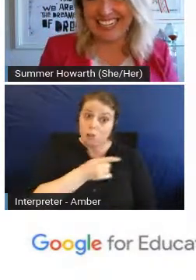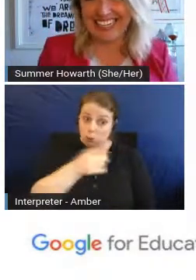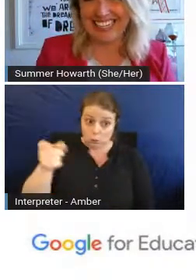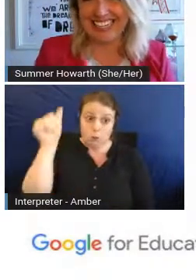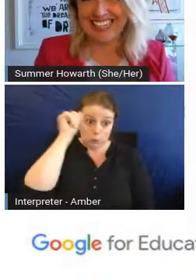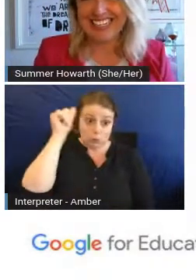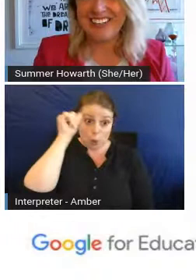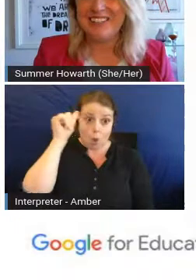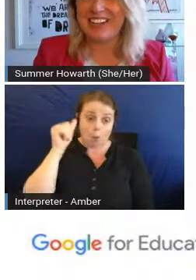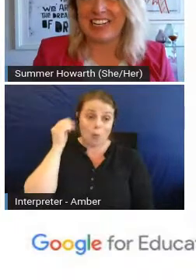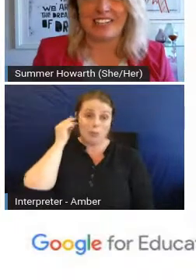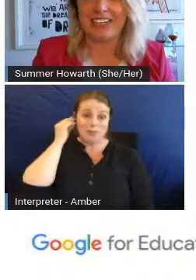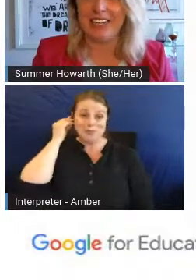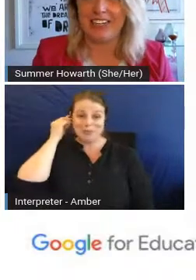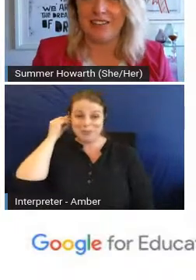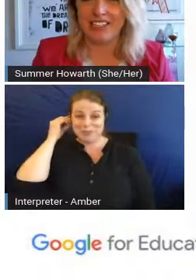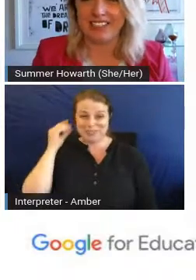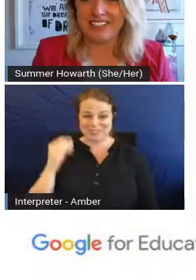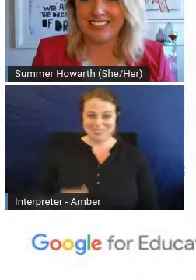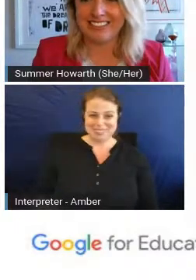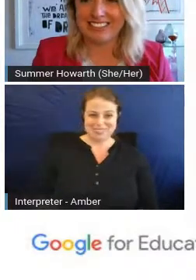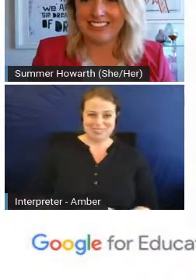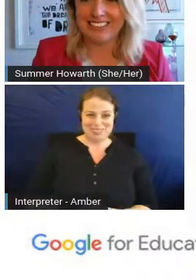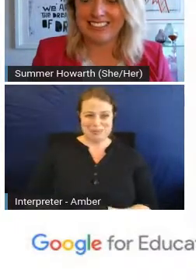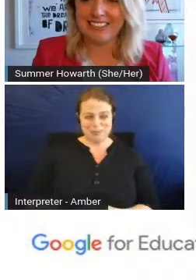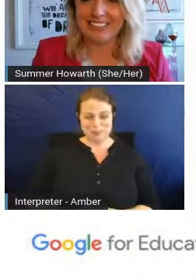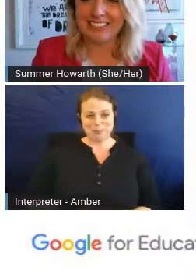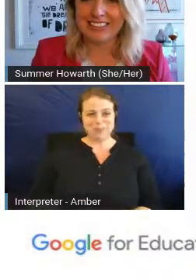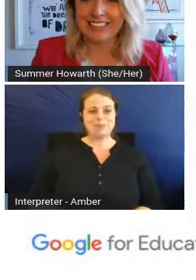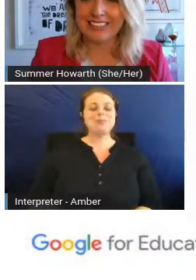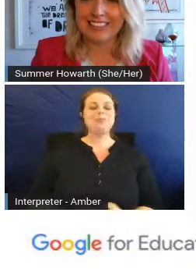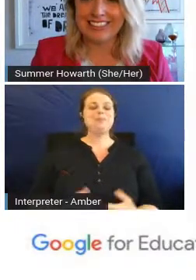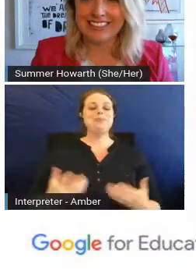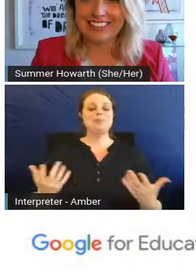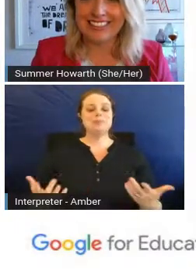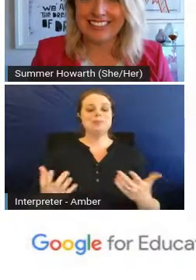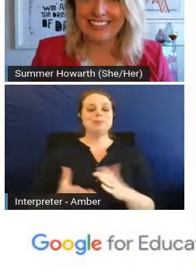I'm saying. All right. So we've got this